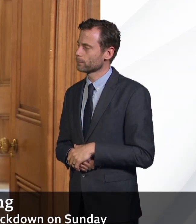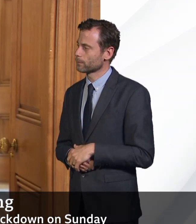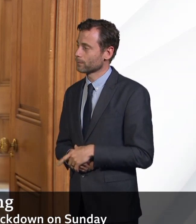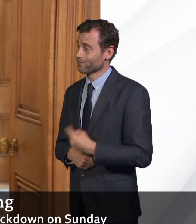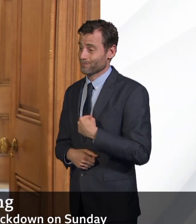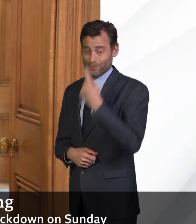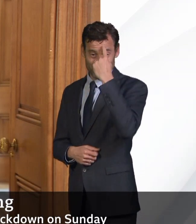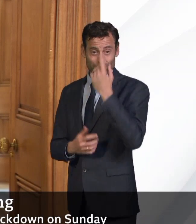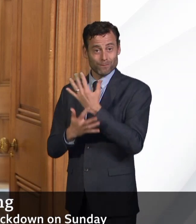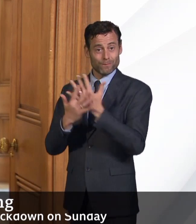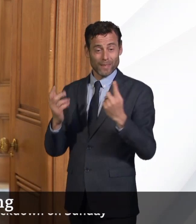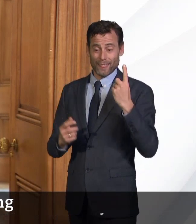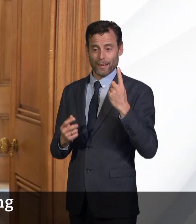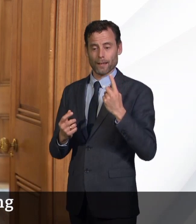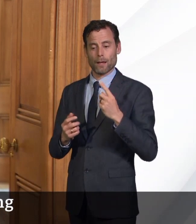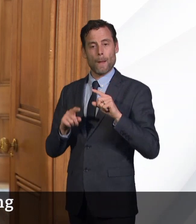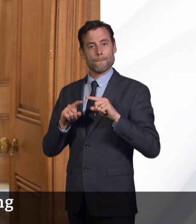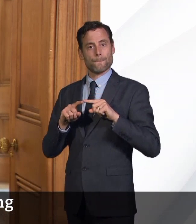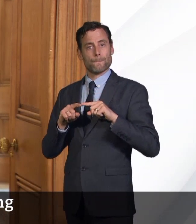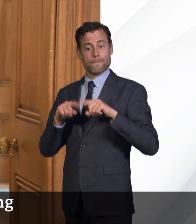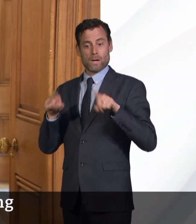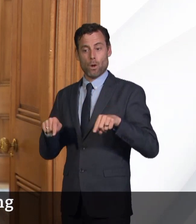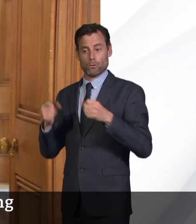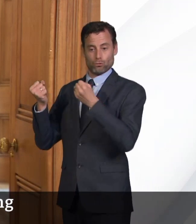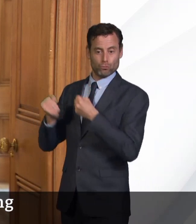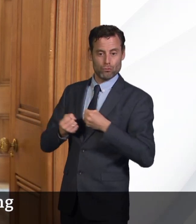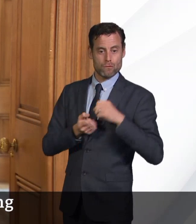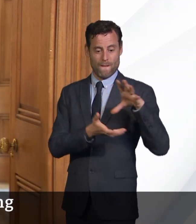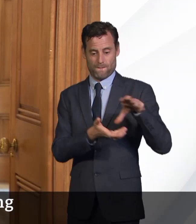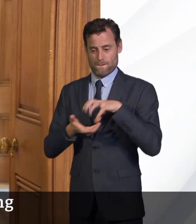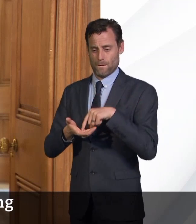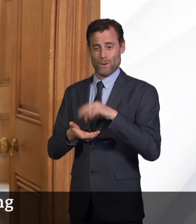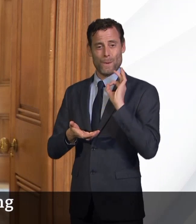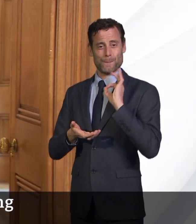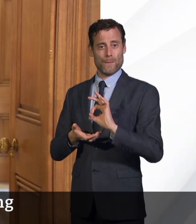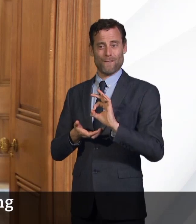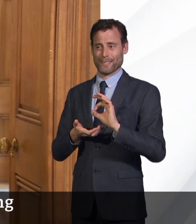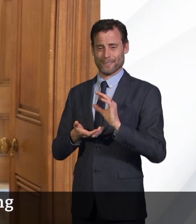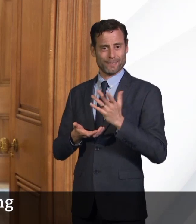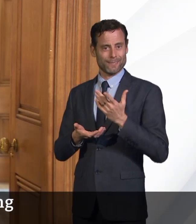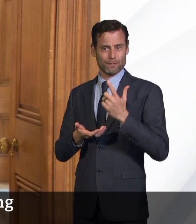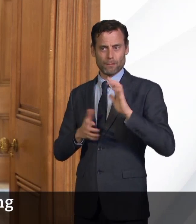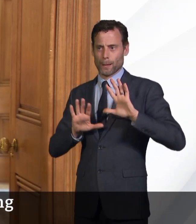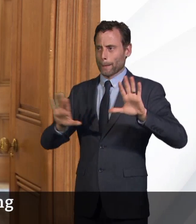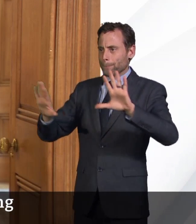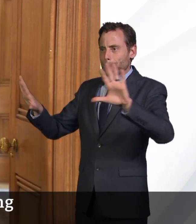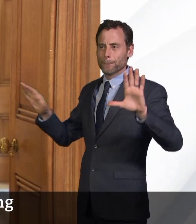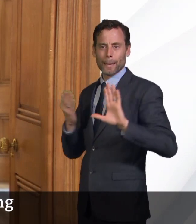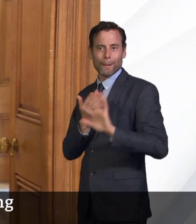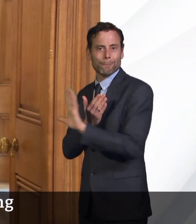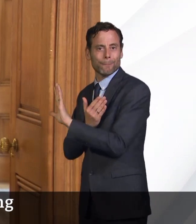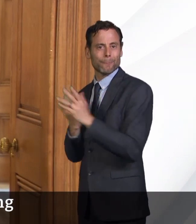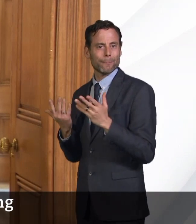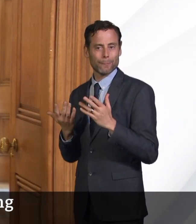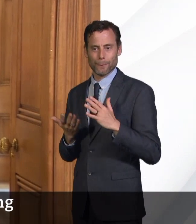McDonald's drive-through is made for the social distancing situation that we are in that people do